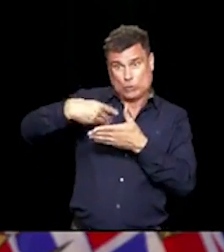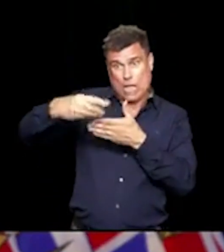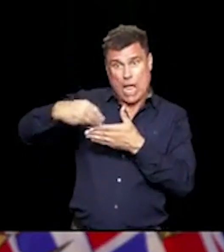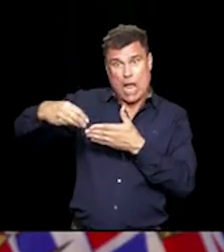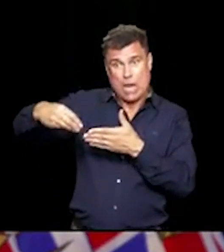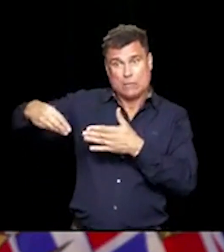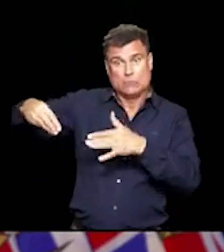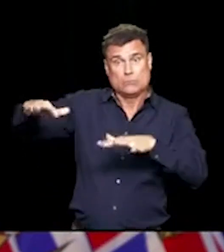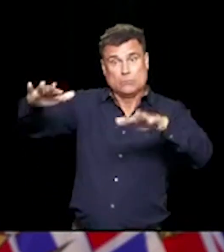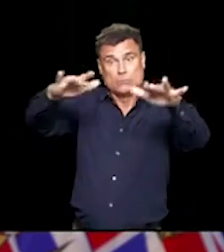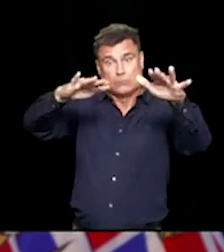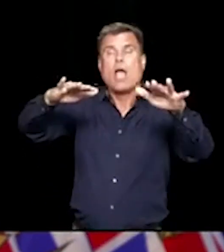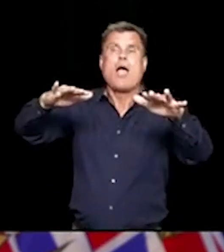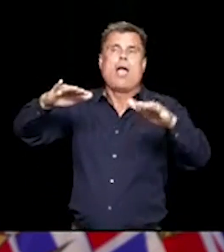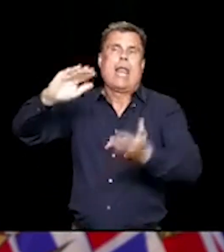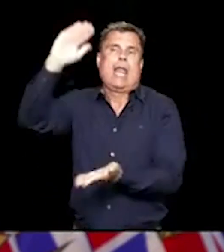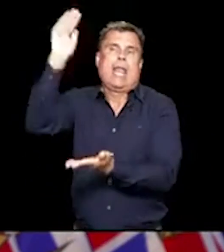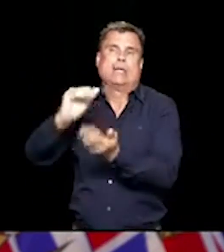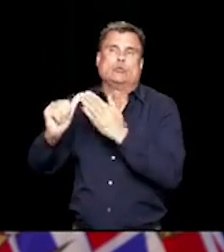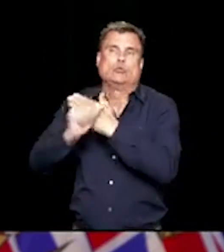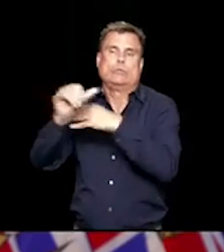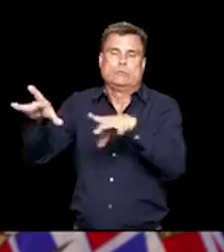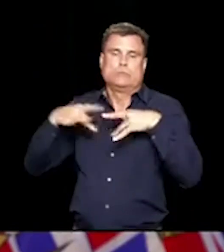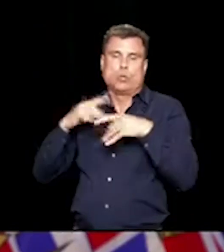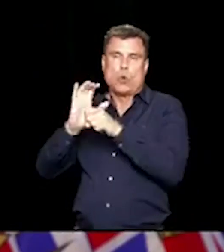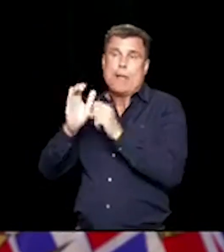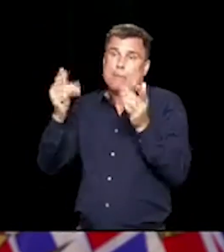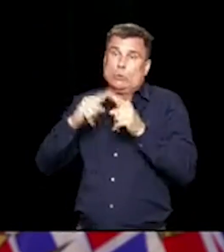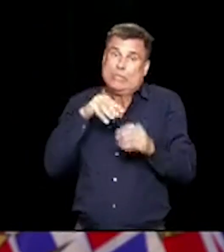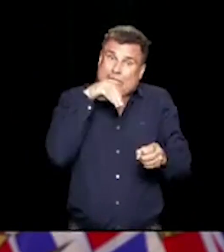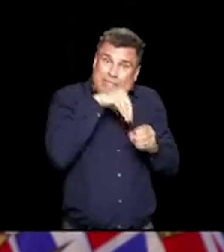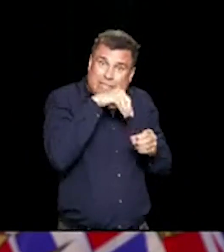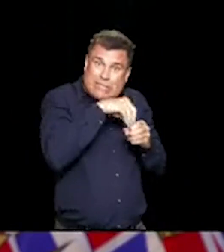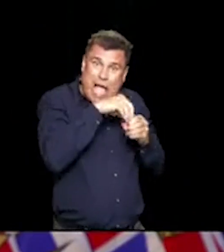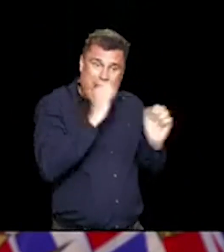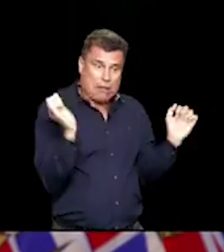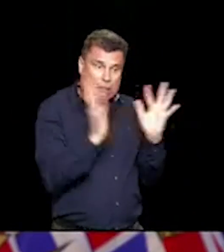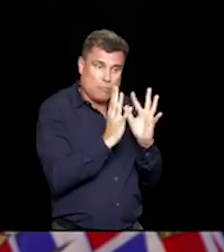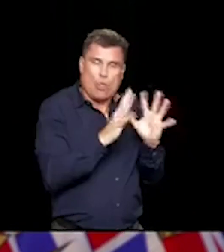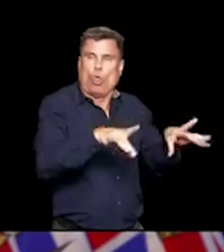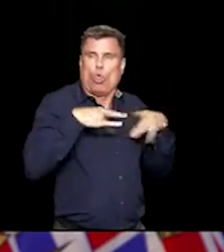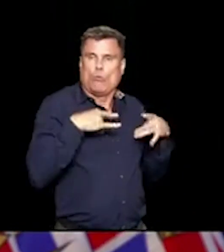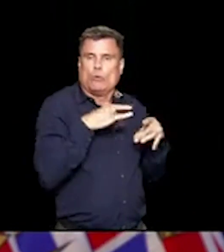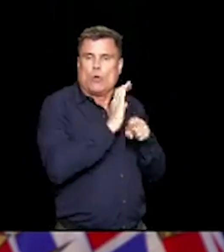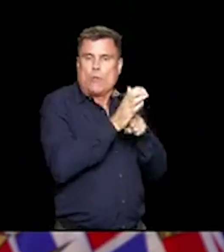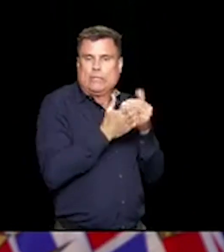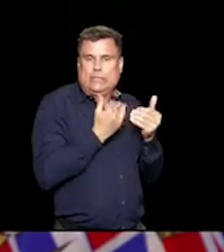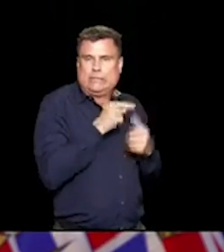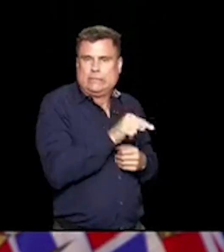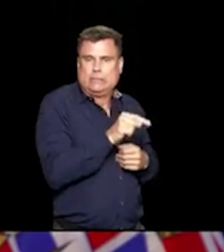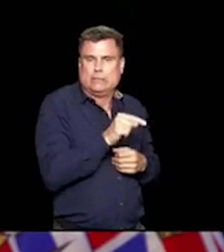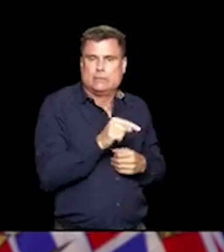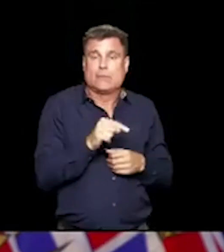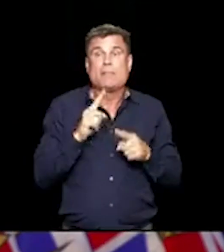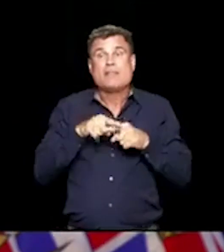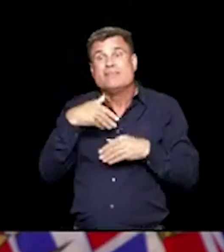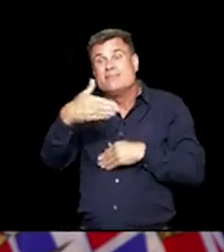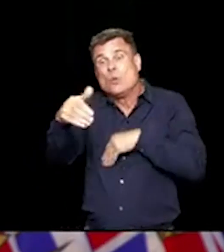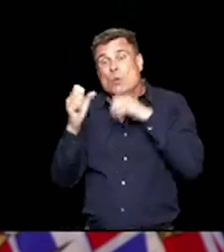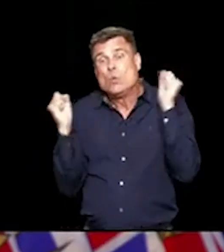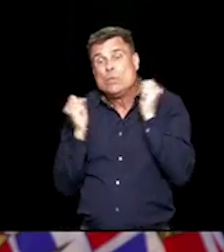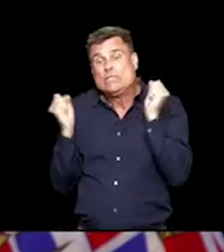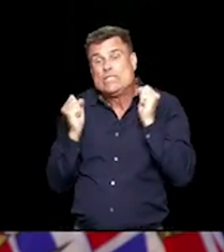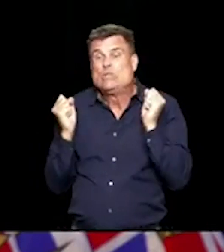less risky than indoors. What we see coming up is the fact that as the weather changes, we'll be less and less